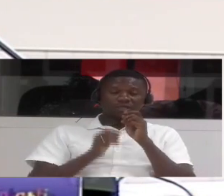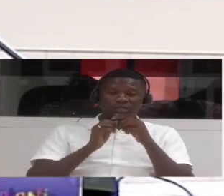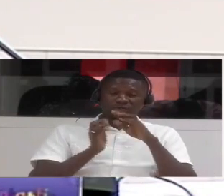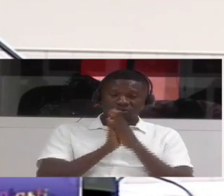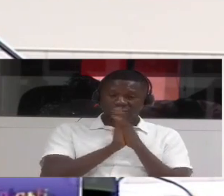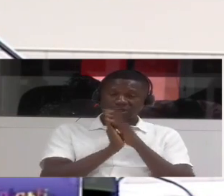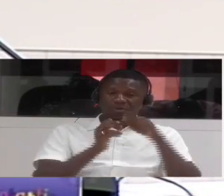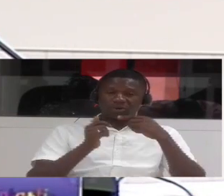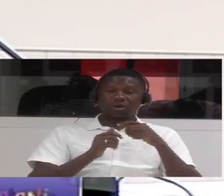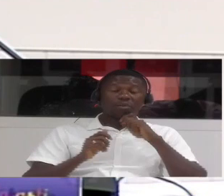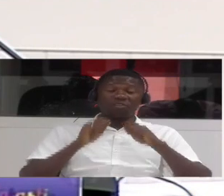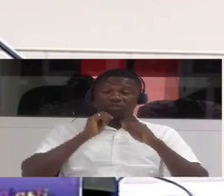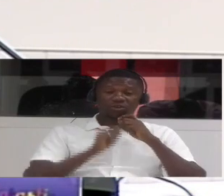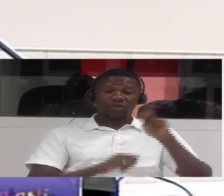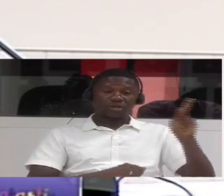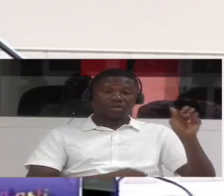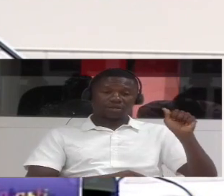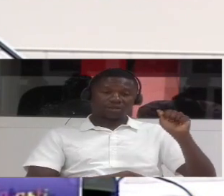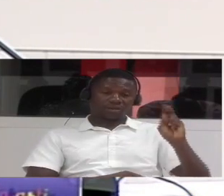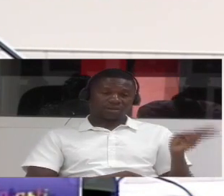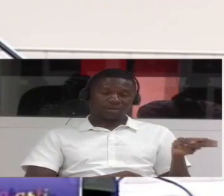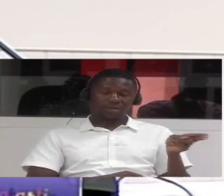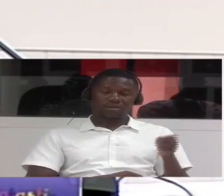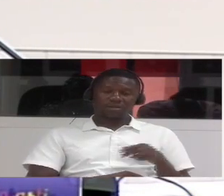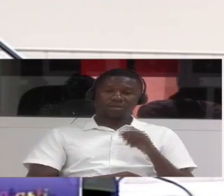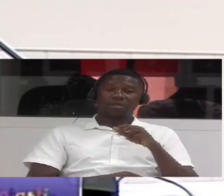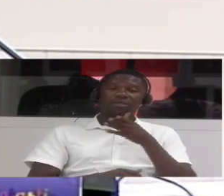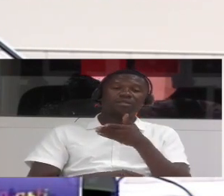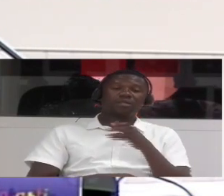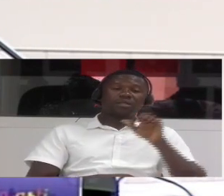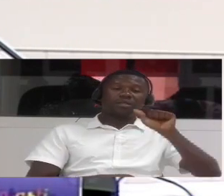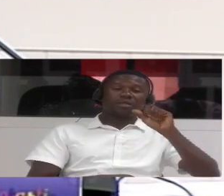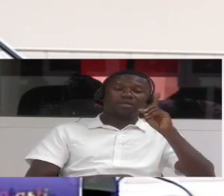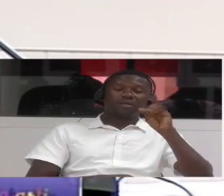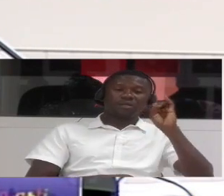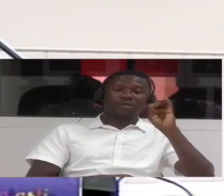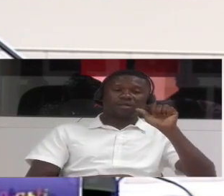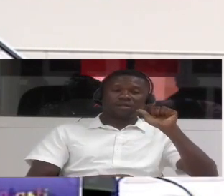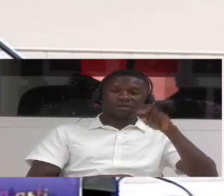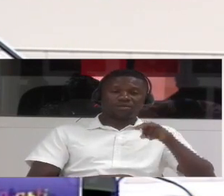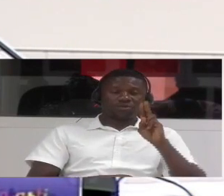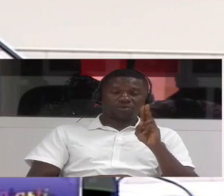wrote a commentary or a news analysis of the testimony